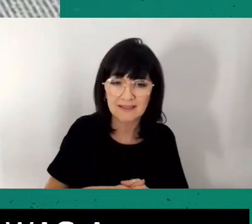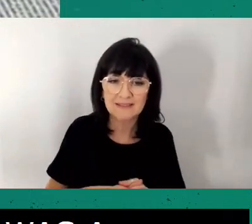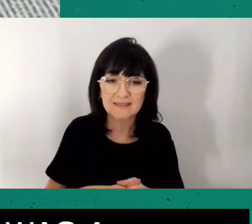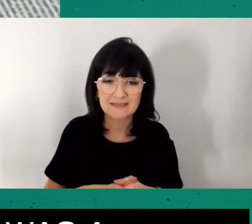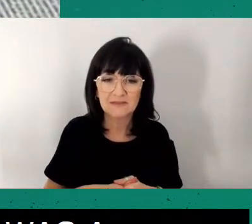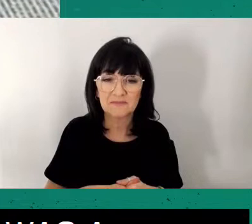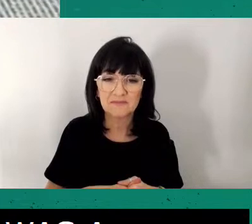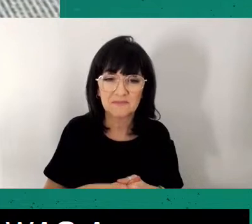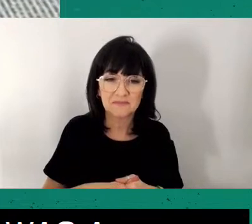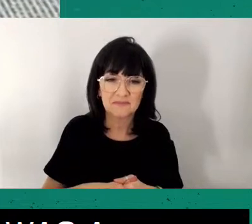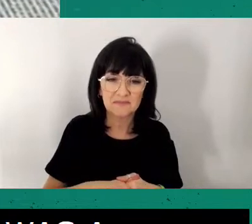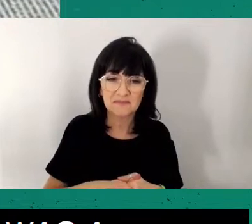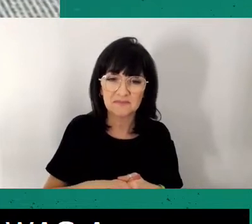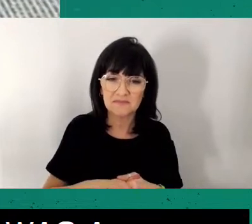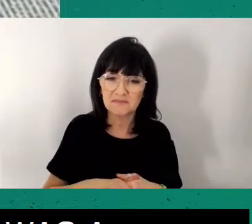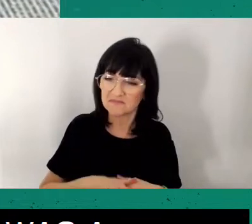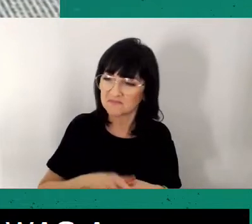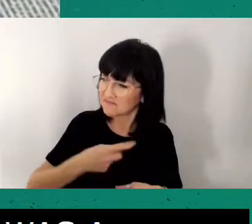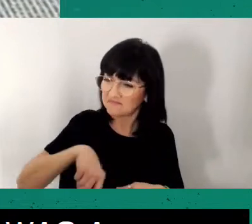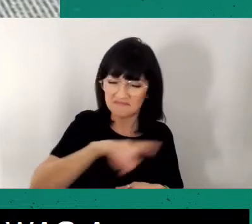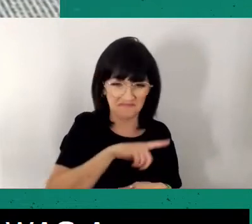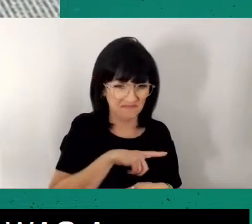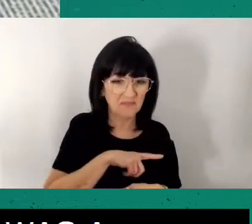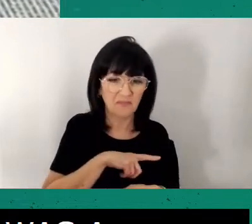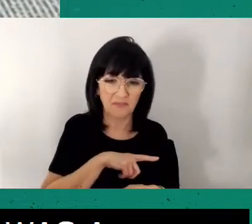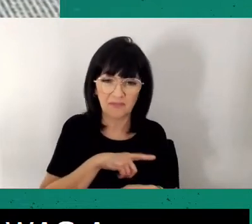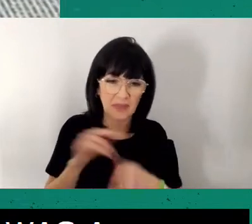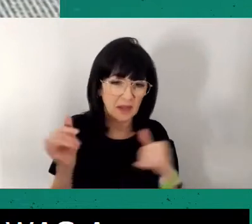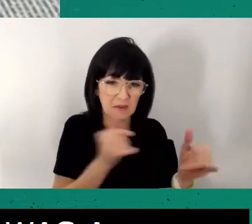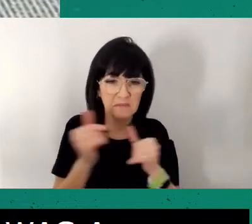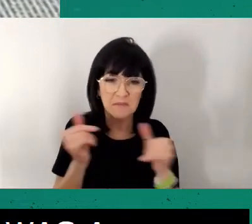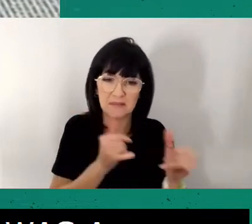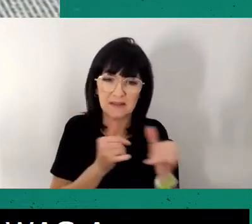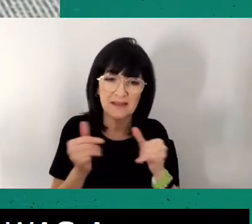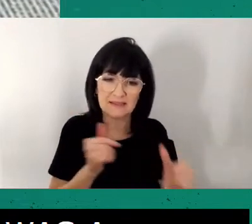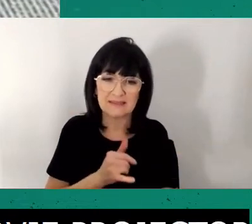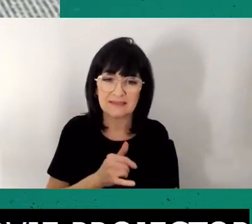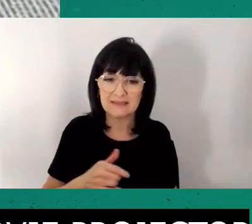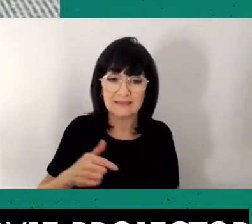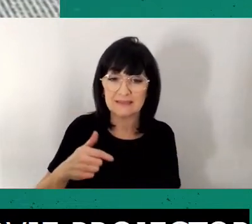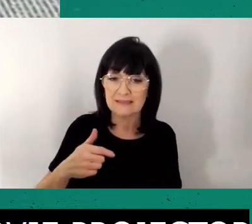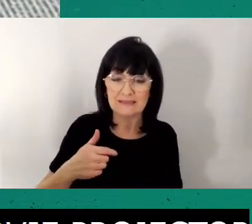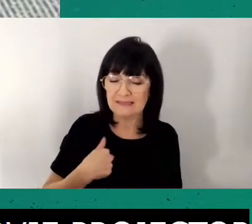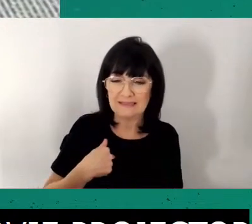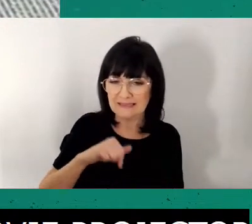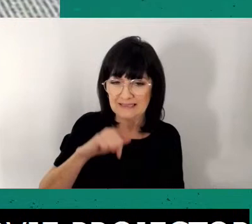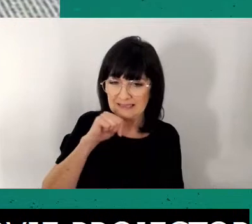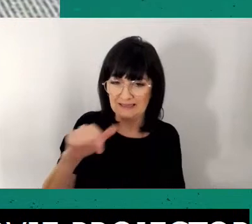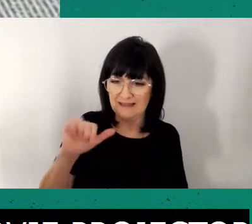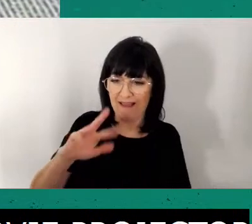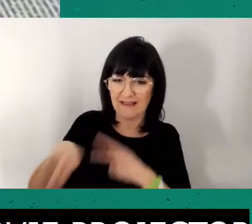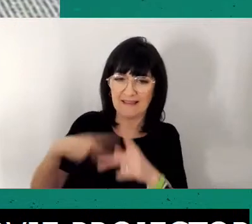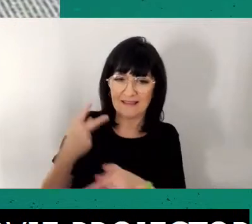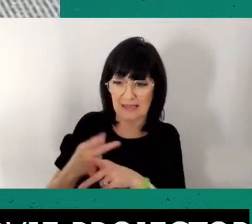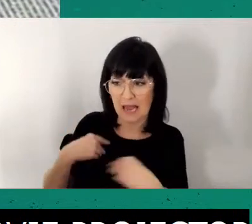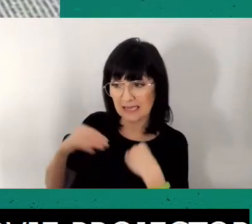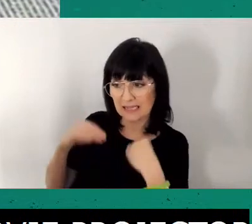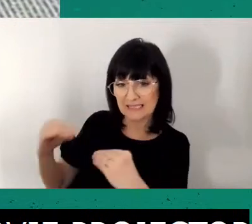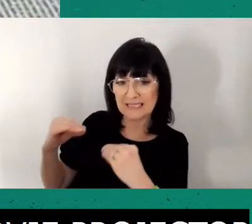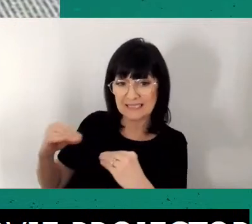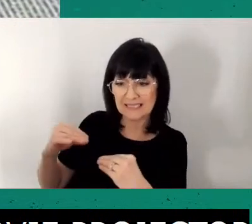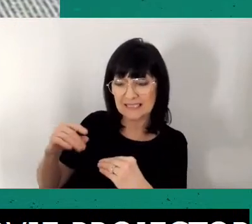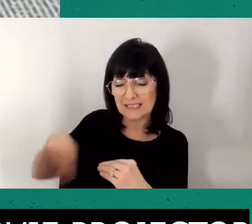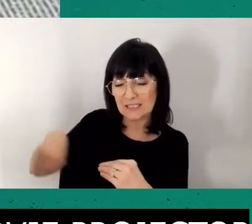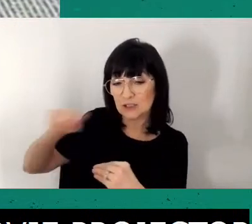thin and light bright and almost, well, anyway, I was a little bit too stout to be a majorette, but I could teach these girls how to twirl a baton,